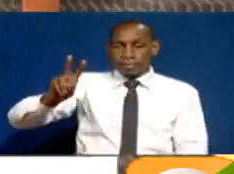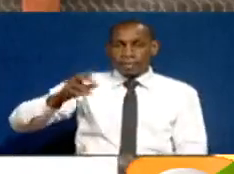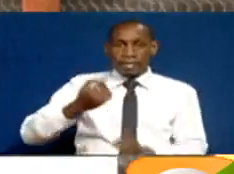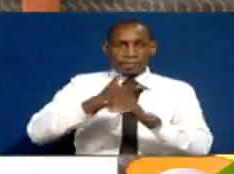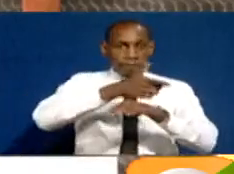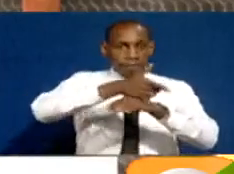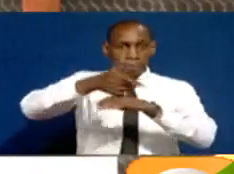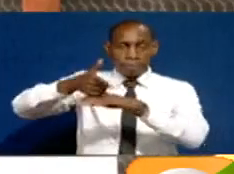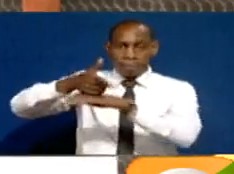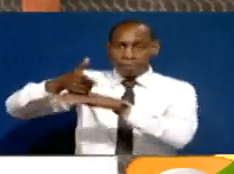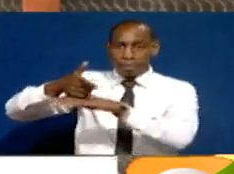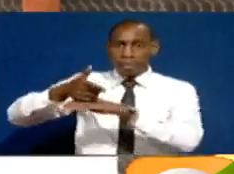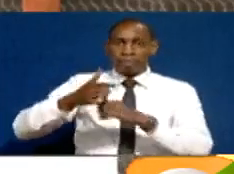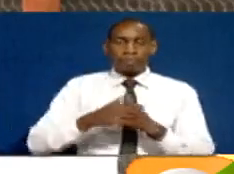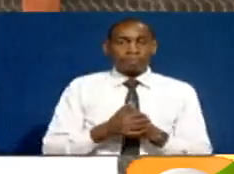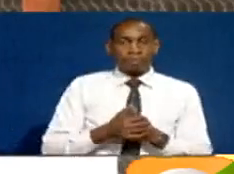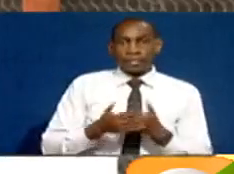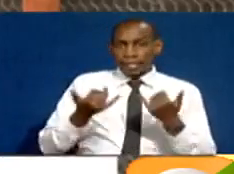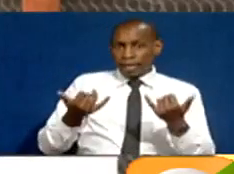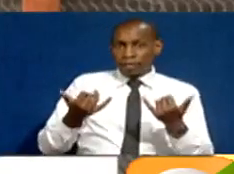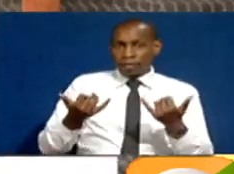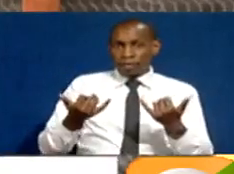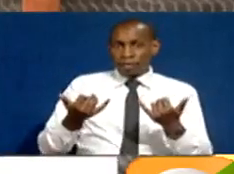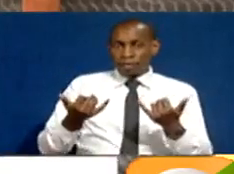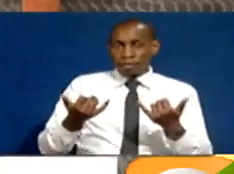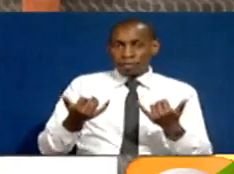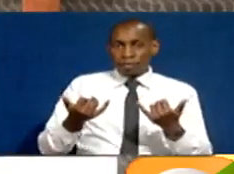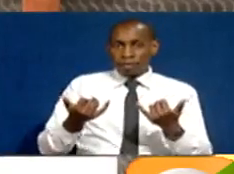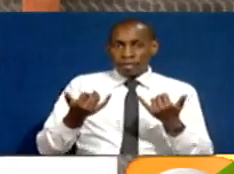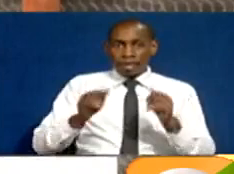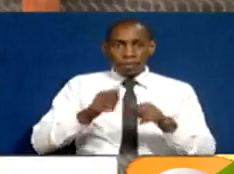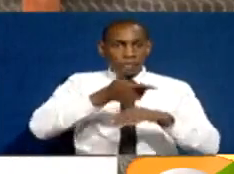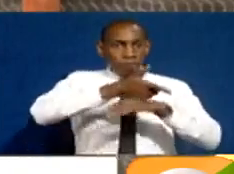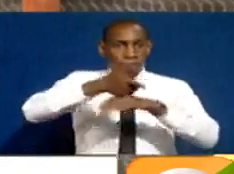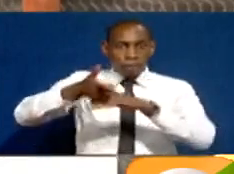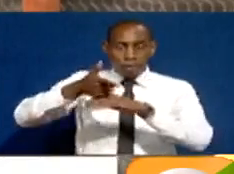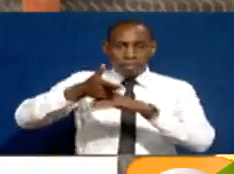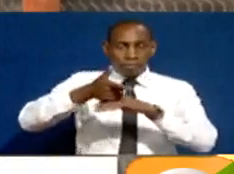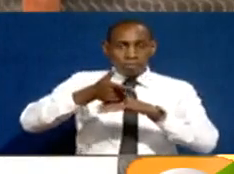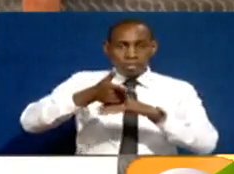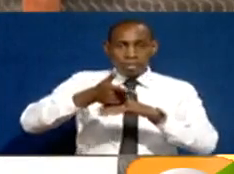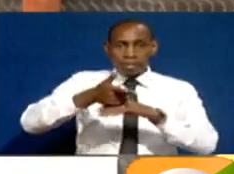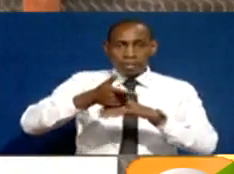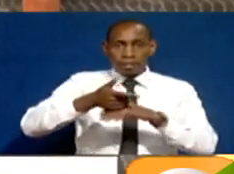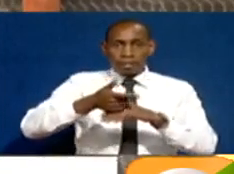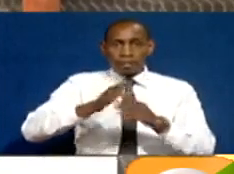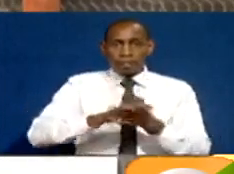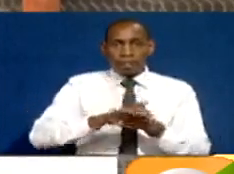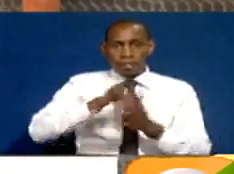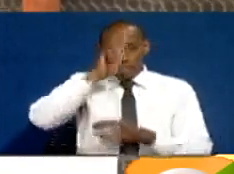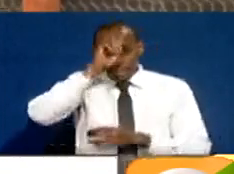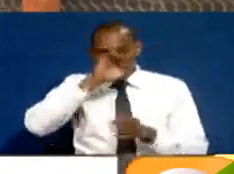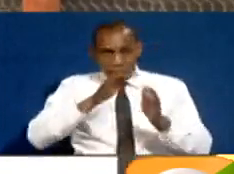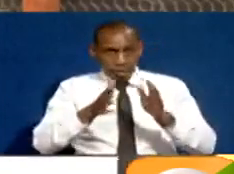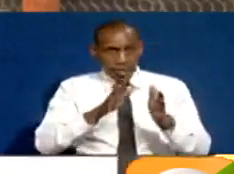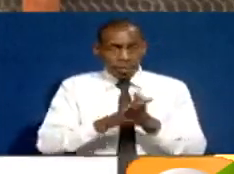other cameras under the soil, whereby the adoptee is able to monitor their pets. Now, once they adopt is a pet, they're